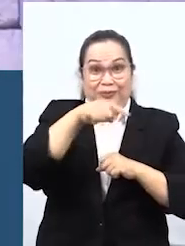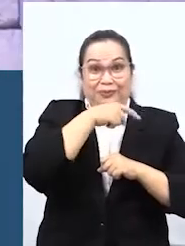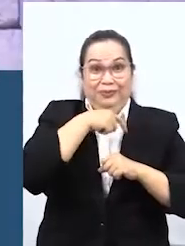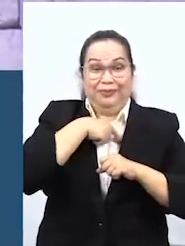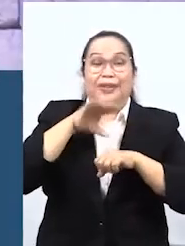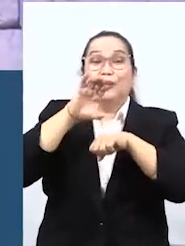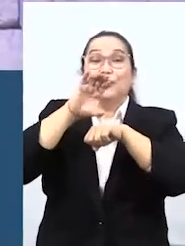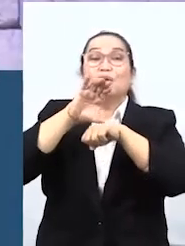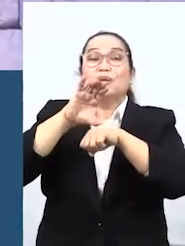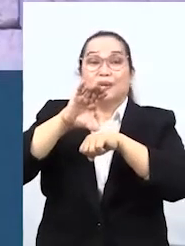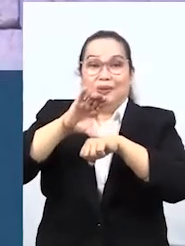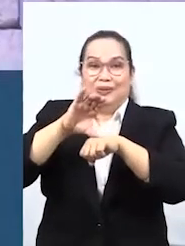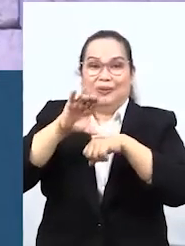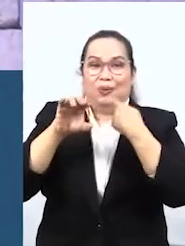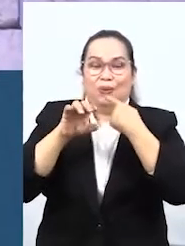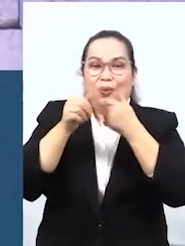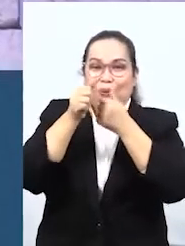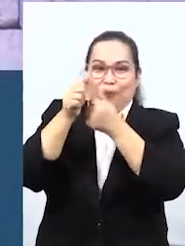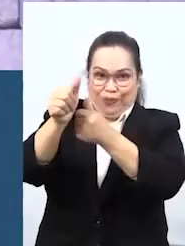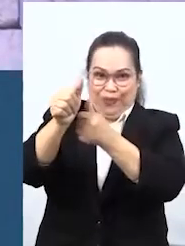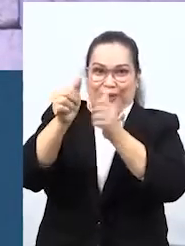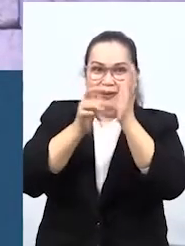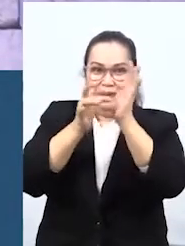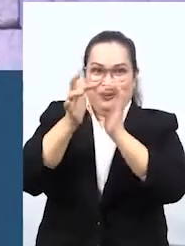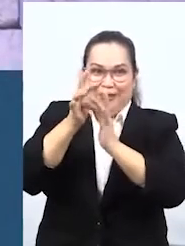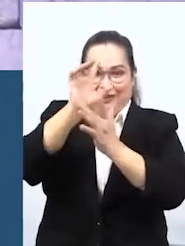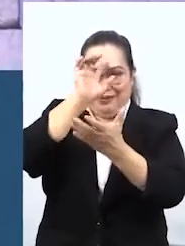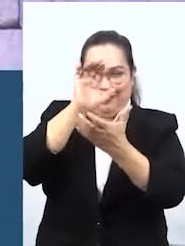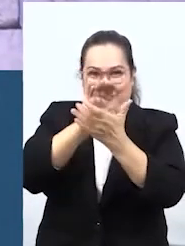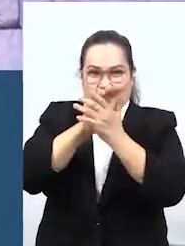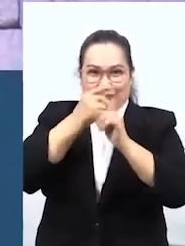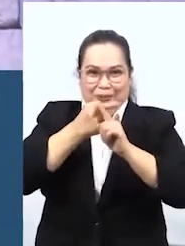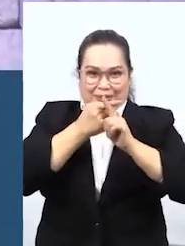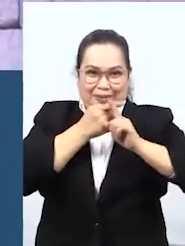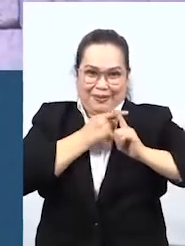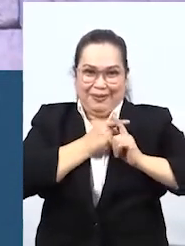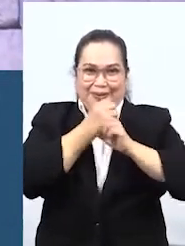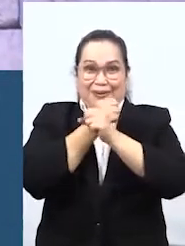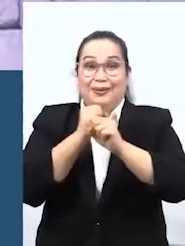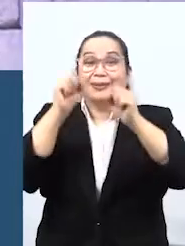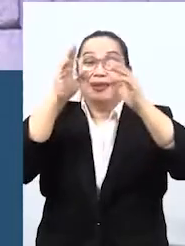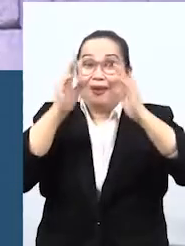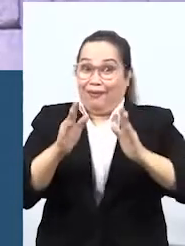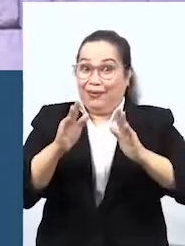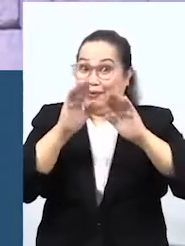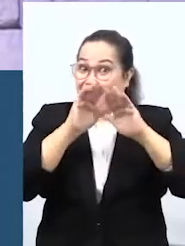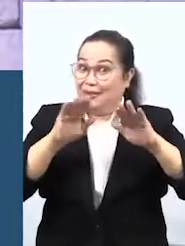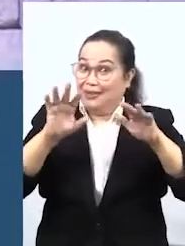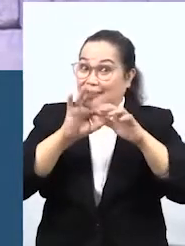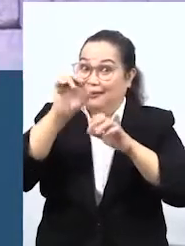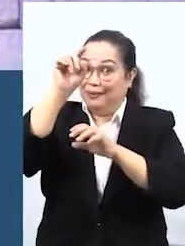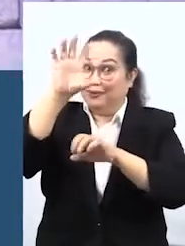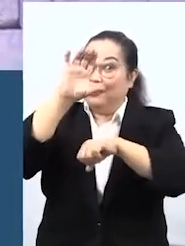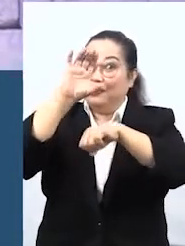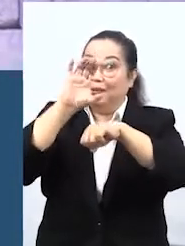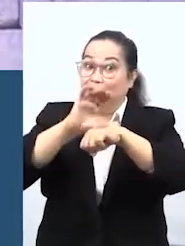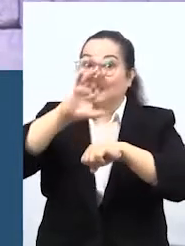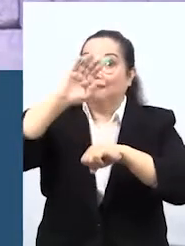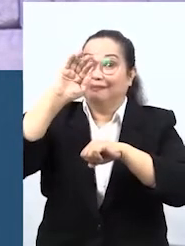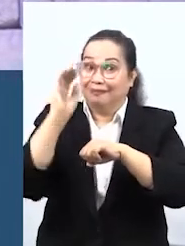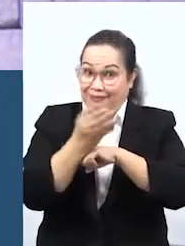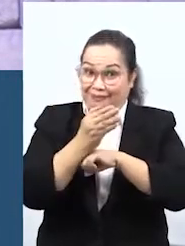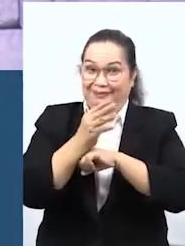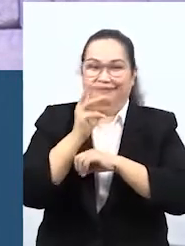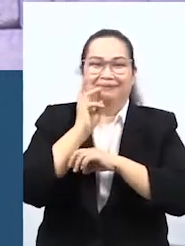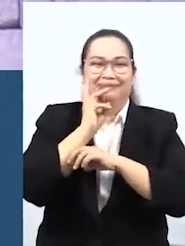church those who followed Christ as their God their Master and their savior so the church is like this